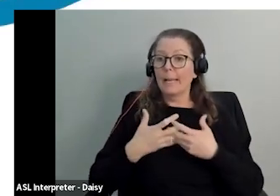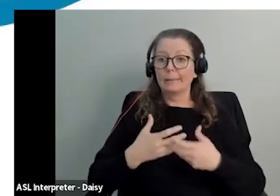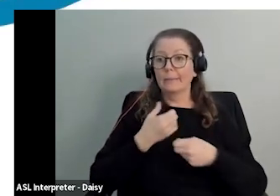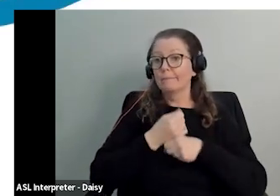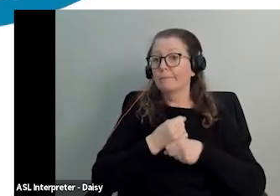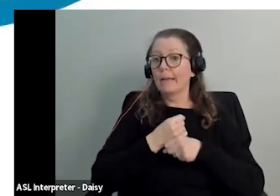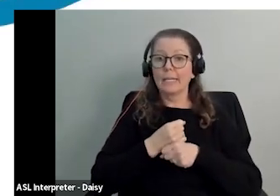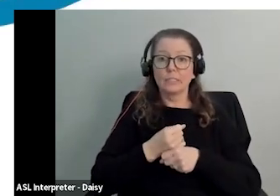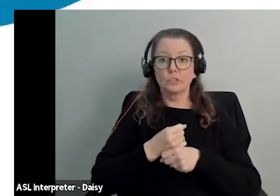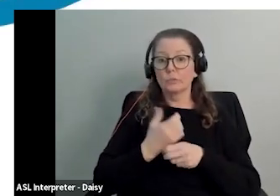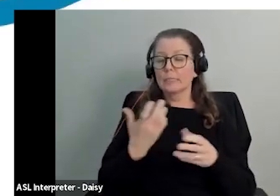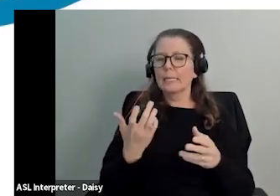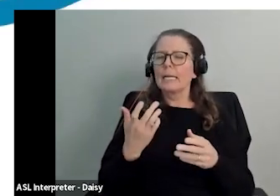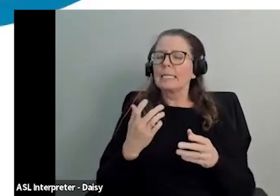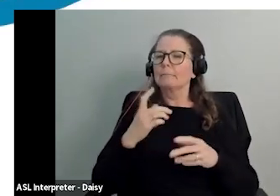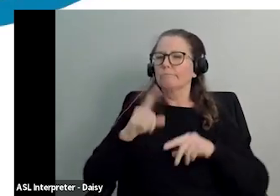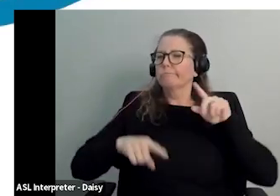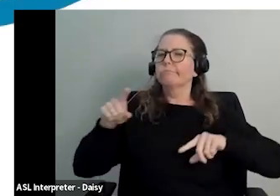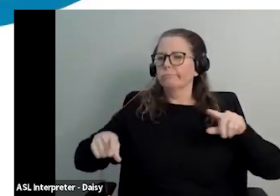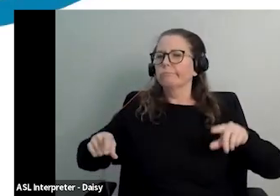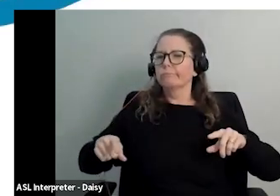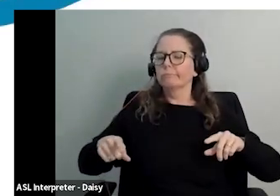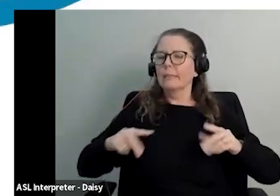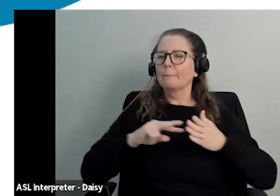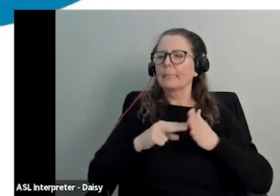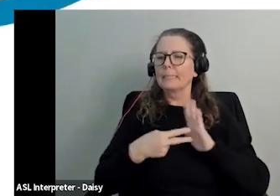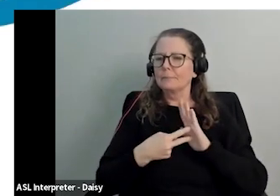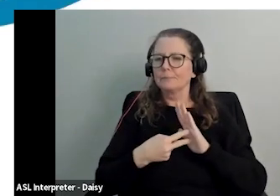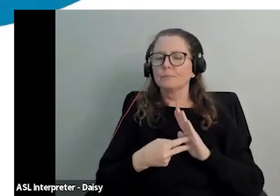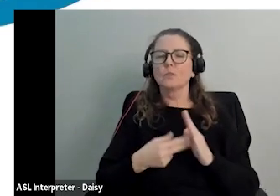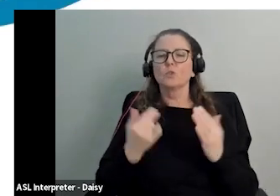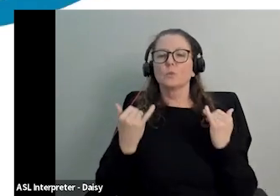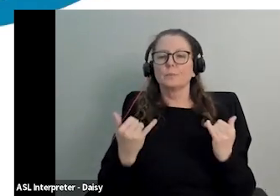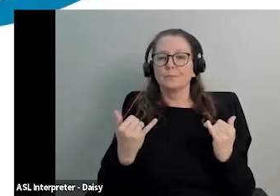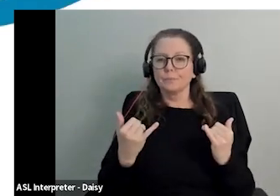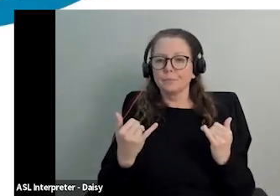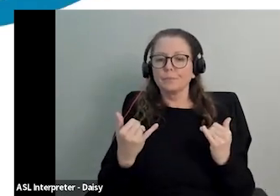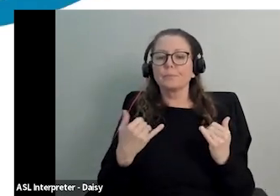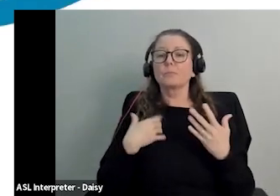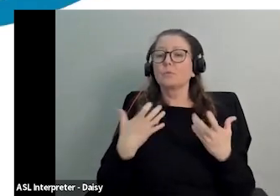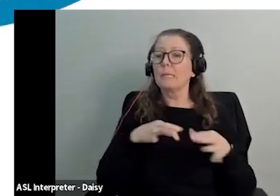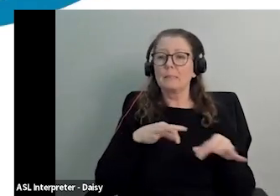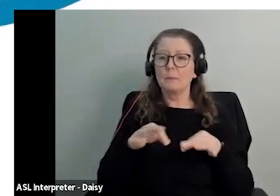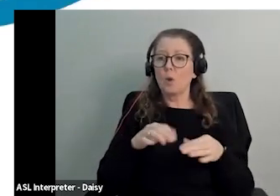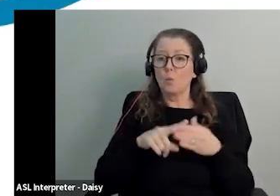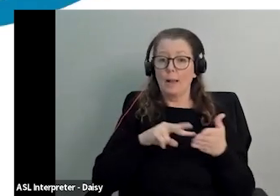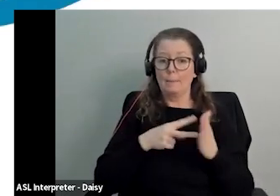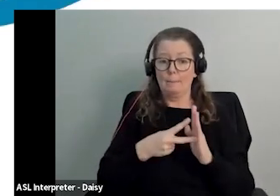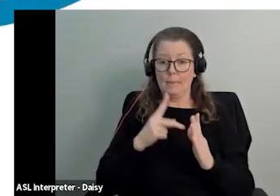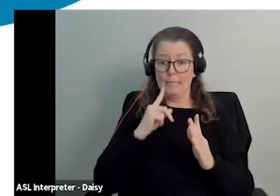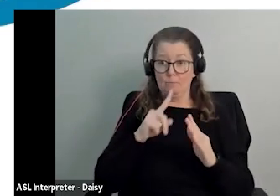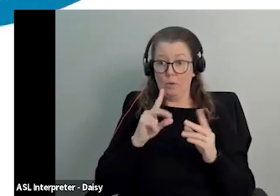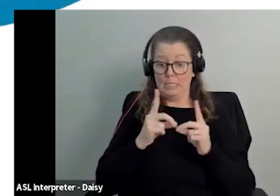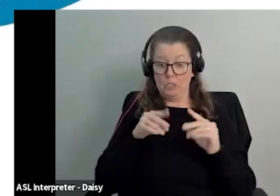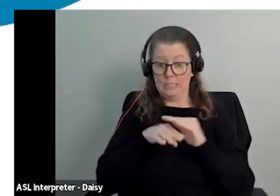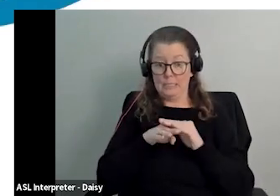generally, shop floor. And it really can mean a lot of different things. So for the next few minutes, we're going to define what at least digital